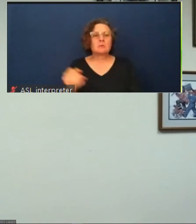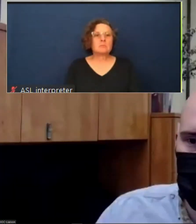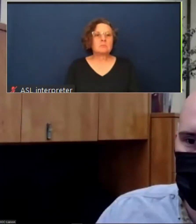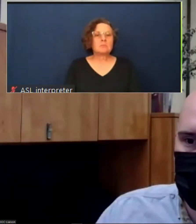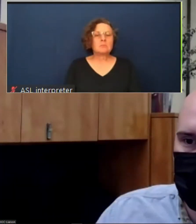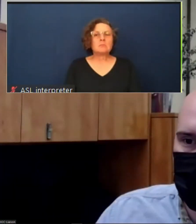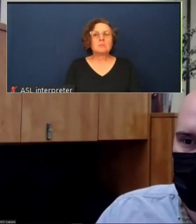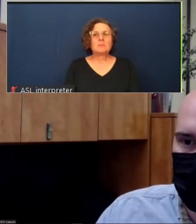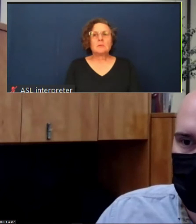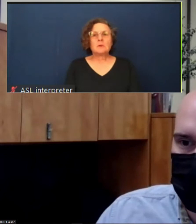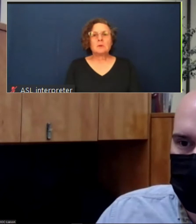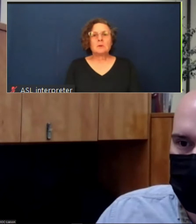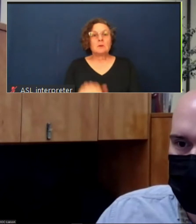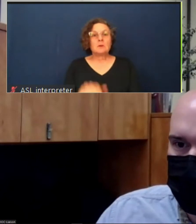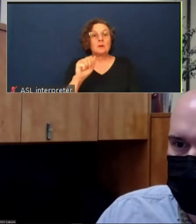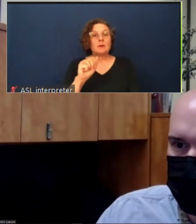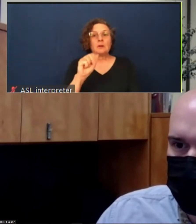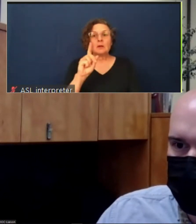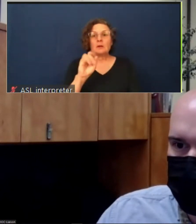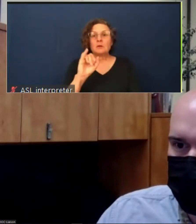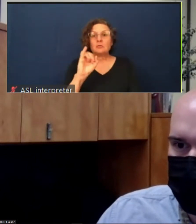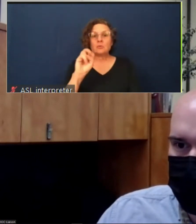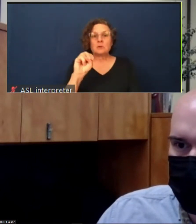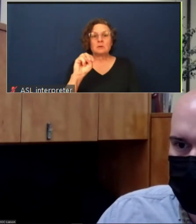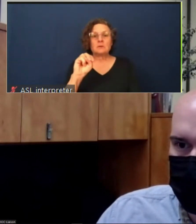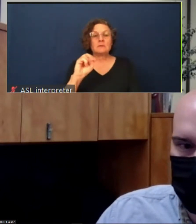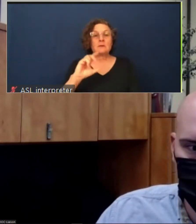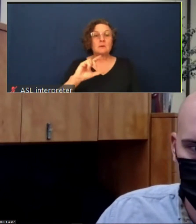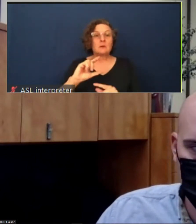Thank you. Adrian, you're going to be up next.